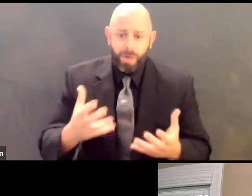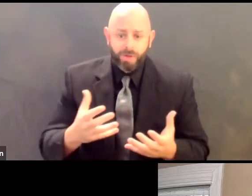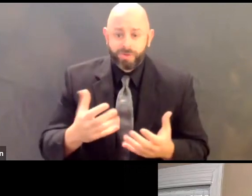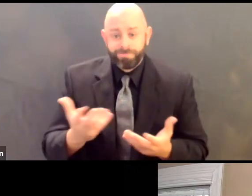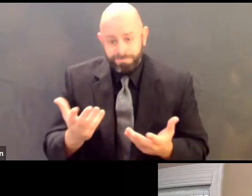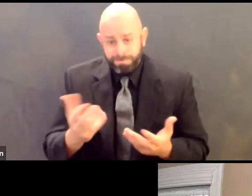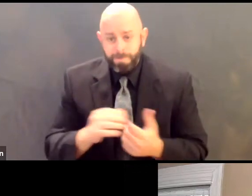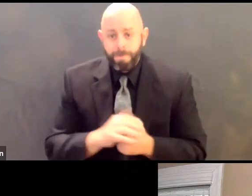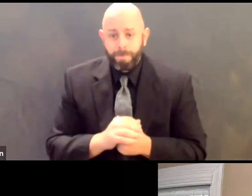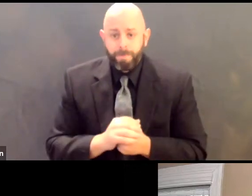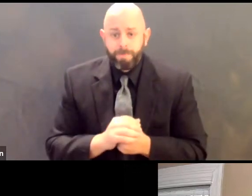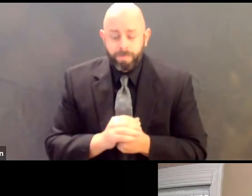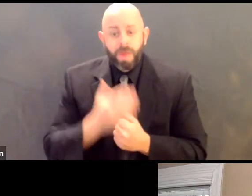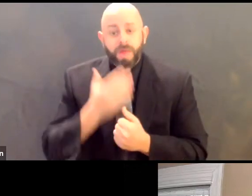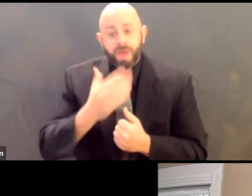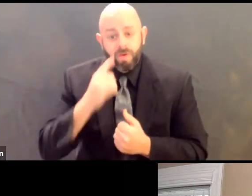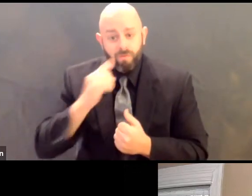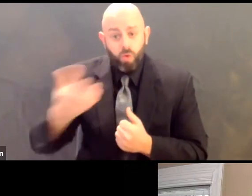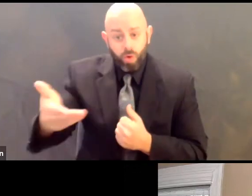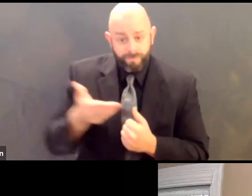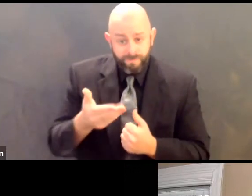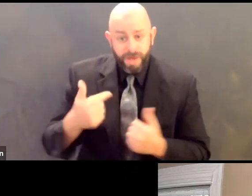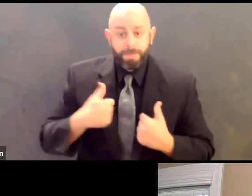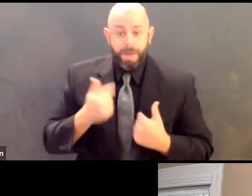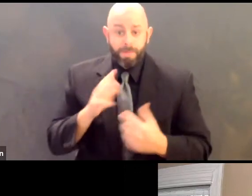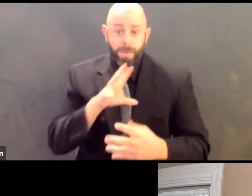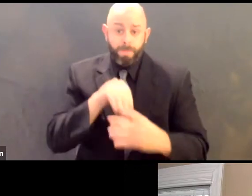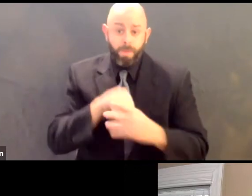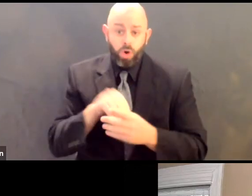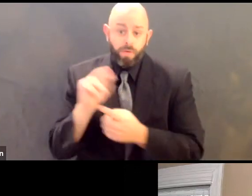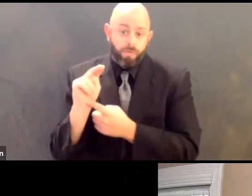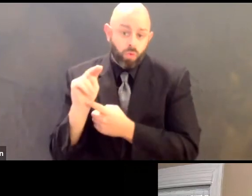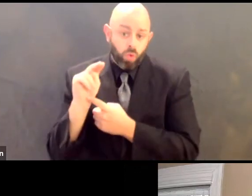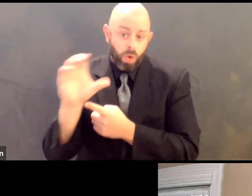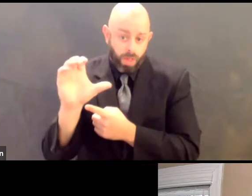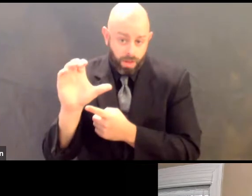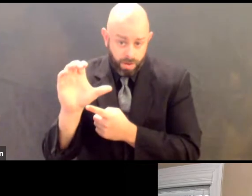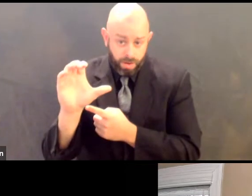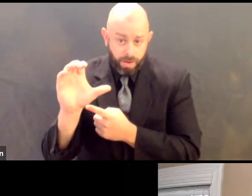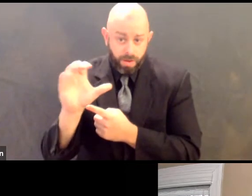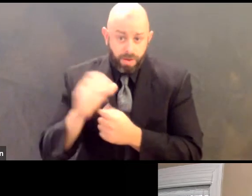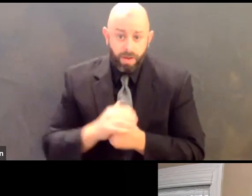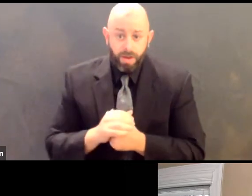And thank you for inviting me to be a part of North Carolina's